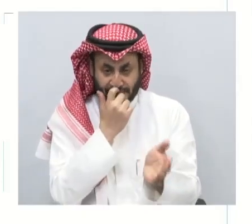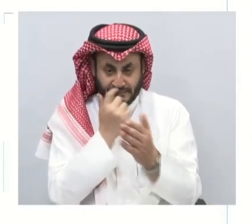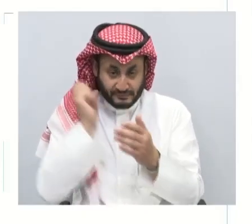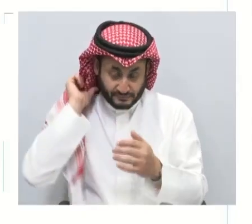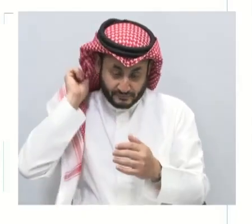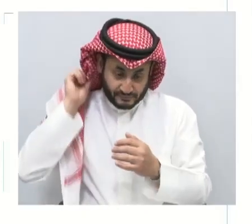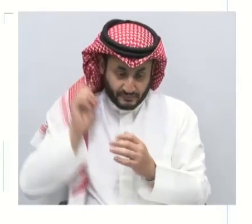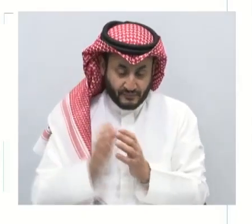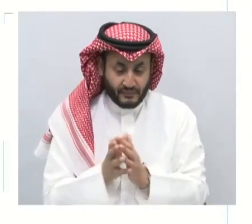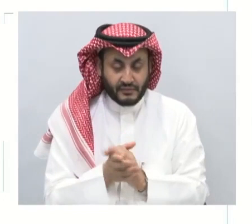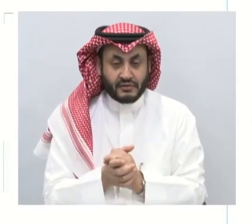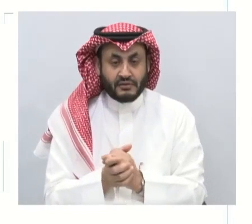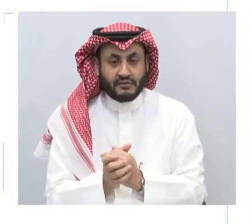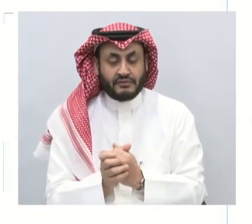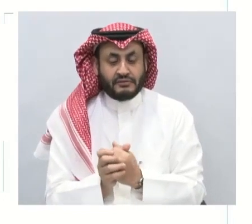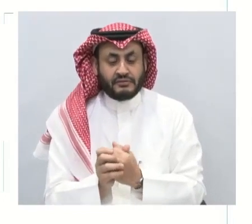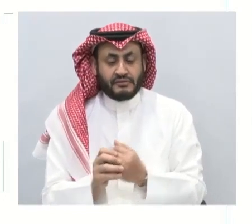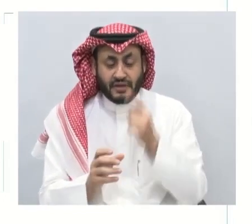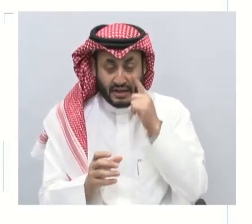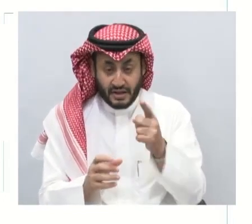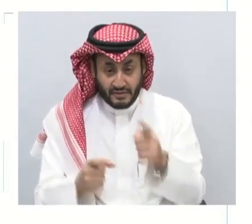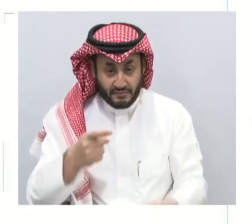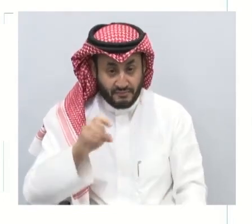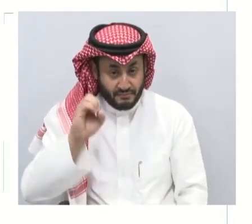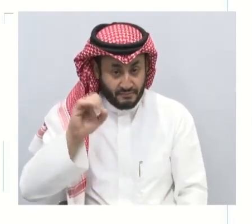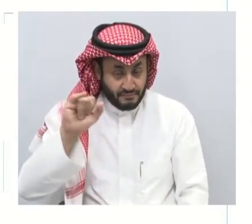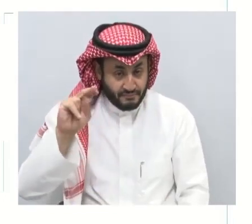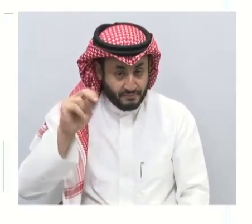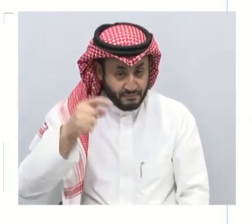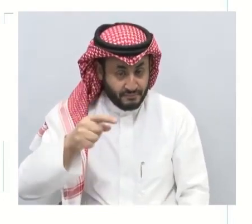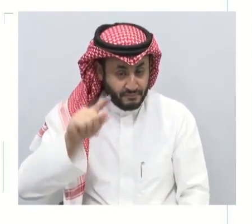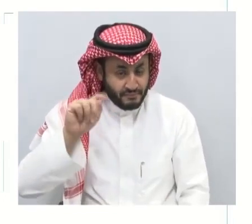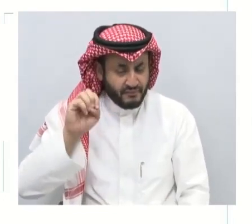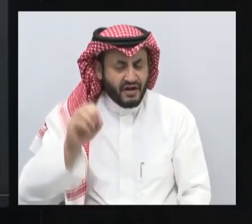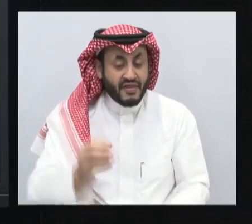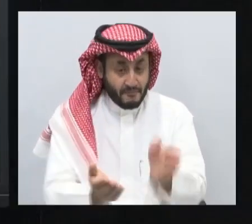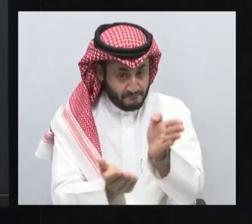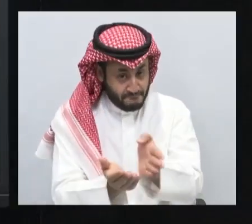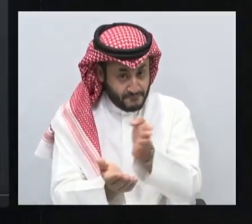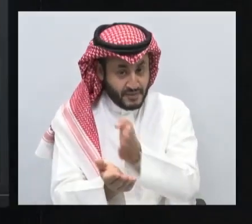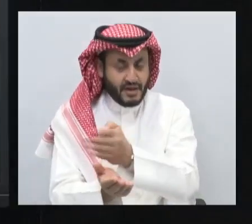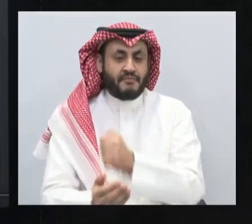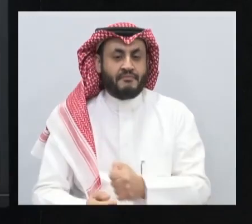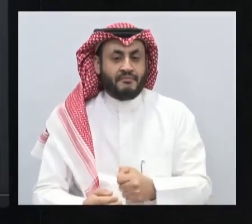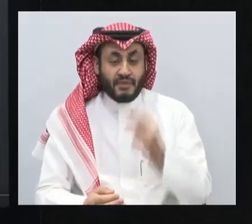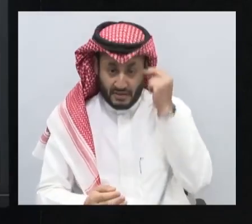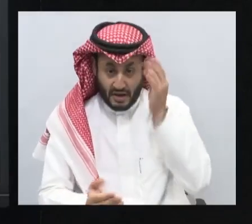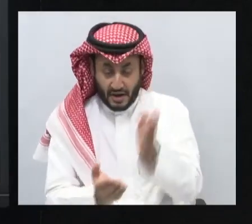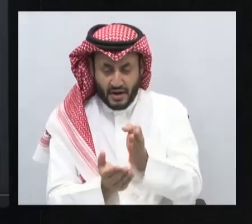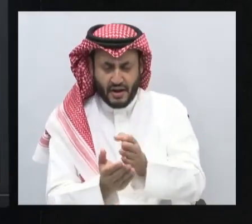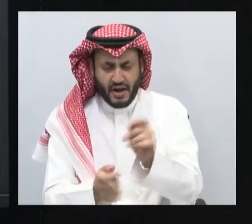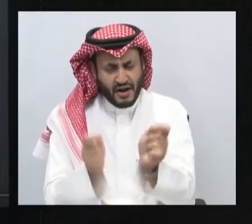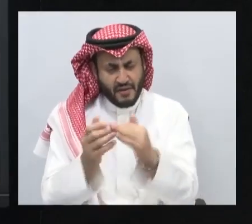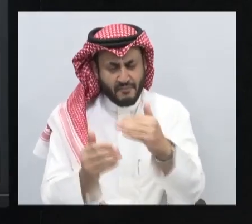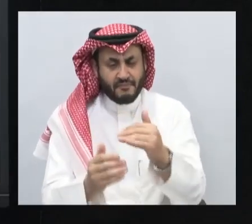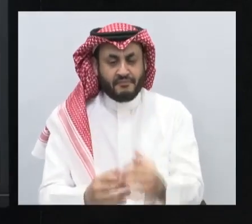go to school, that indicates a plan. So she is planning. She has a prior decision, and she plans to go to the